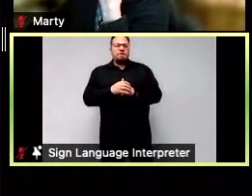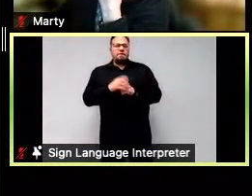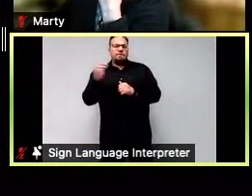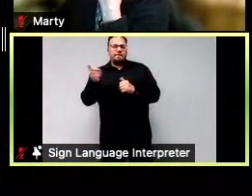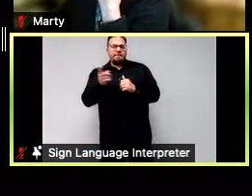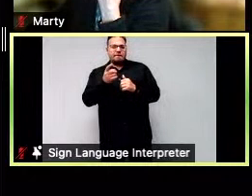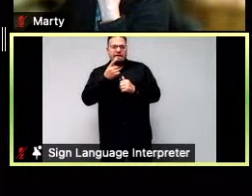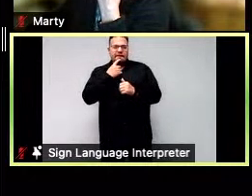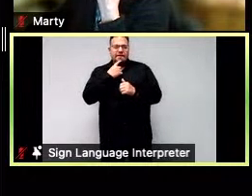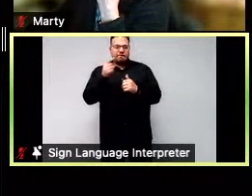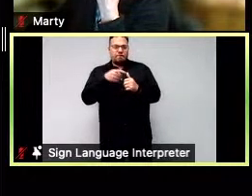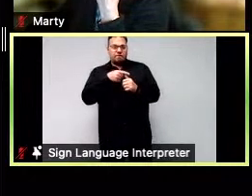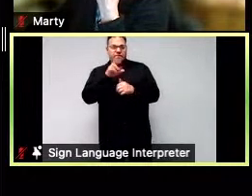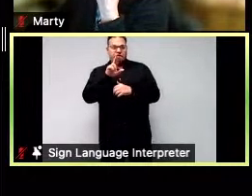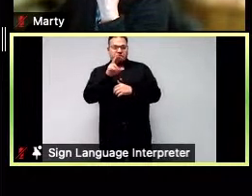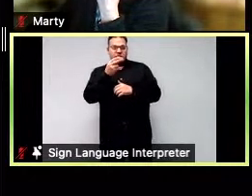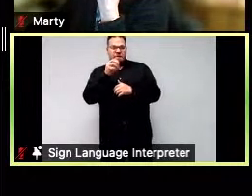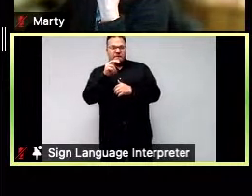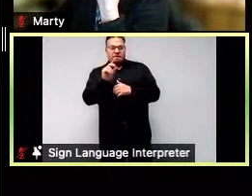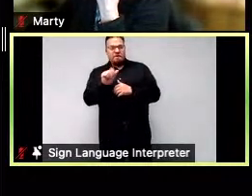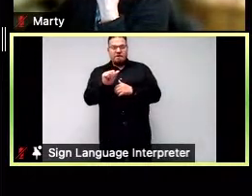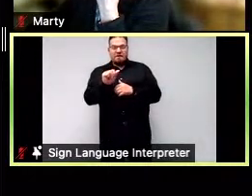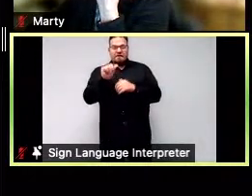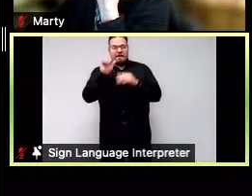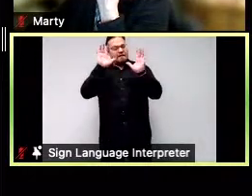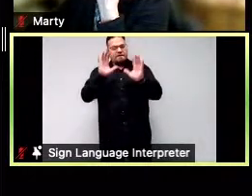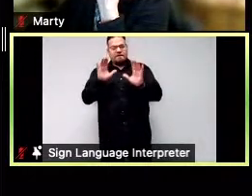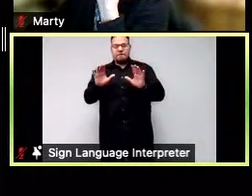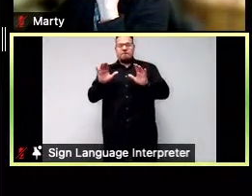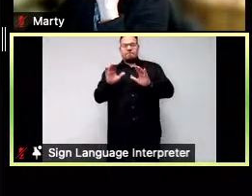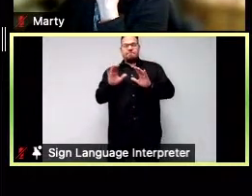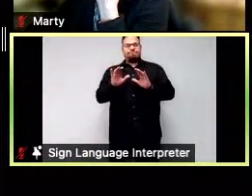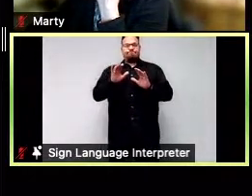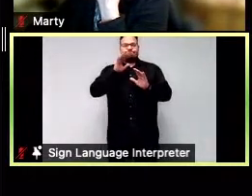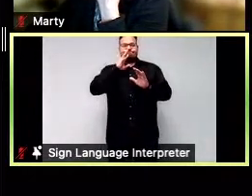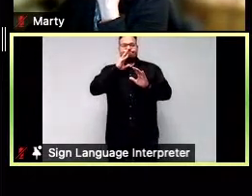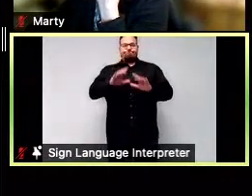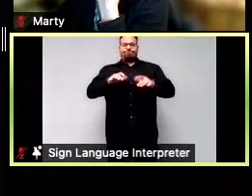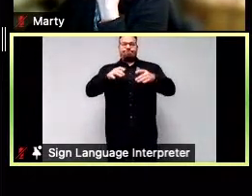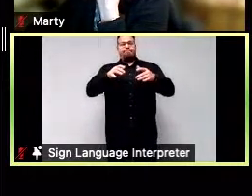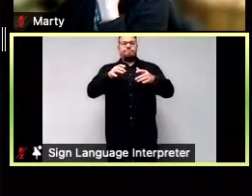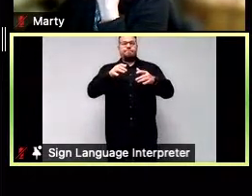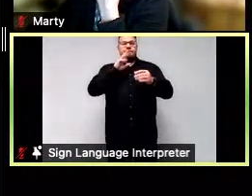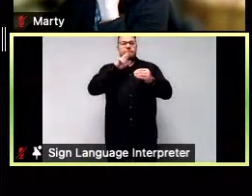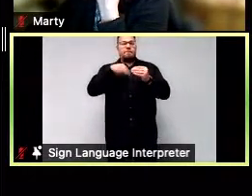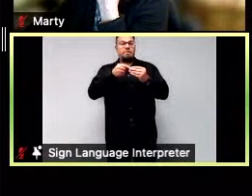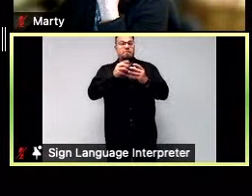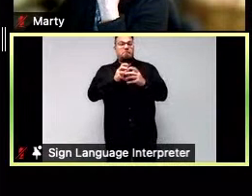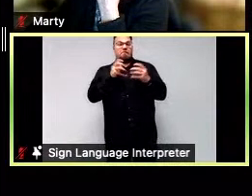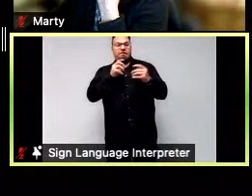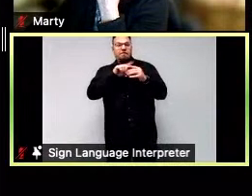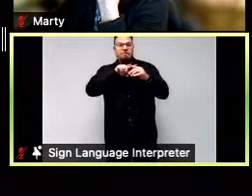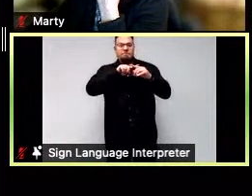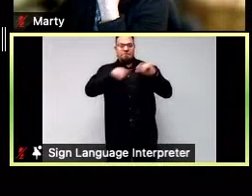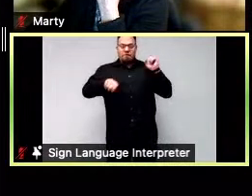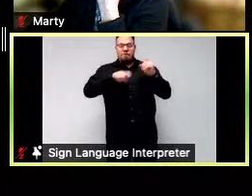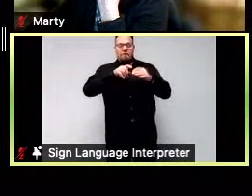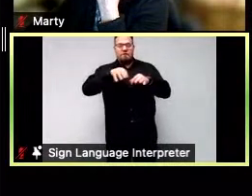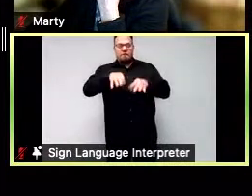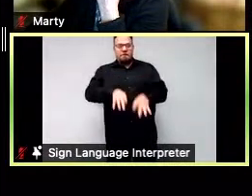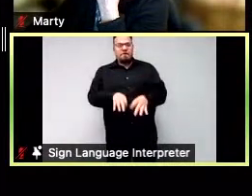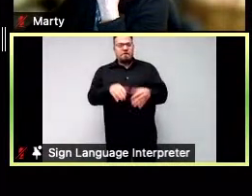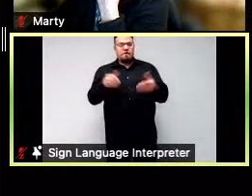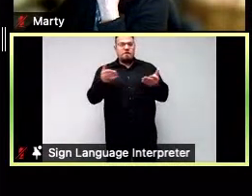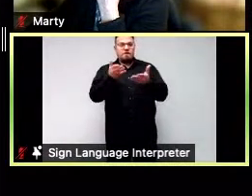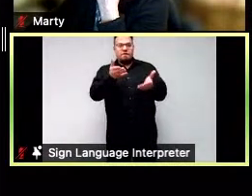you're excellent at the podium. So nice work. You covered a lot of the detail here in a much better